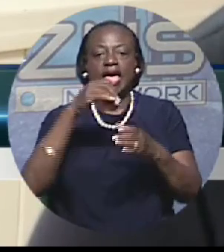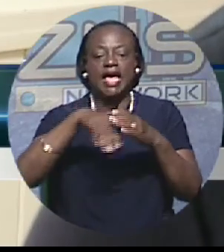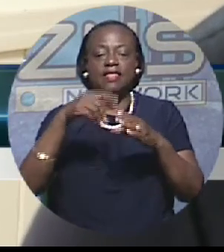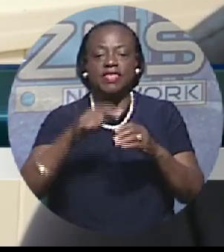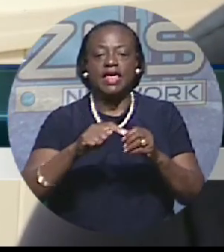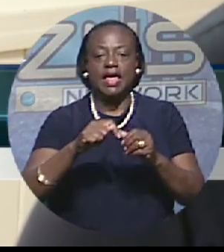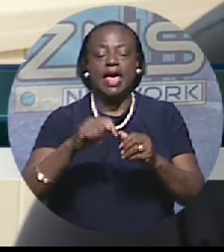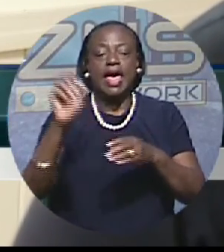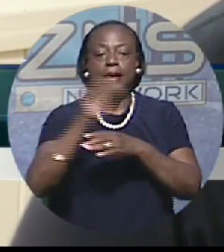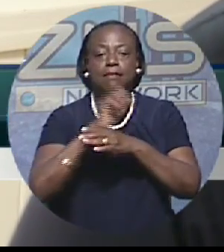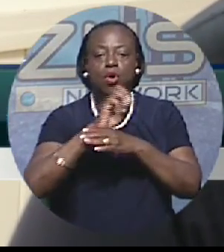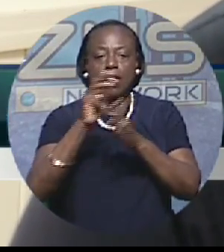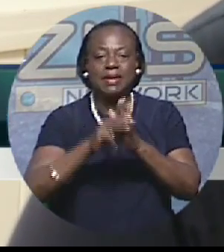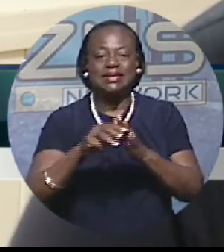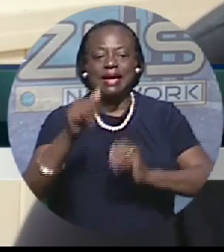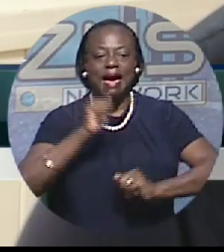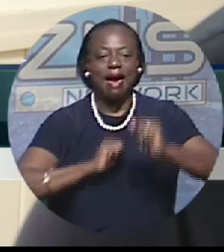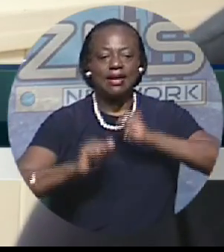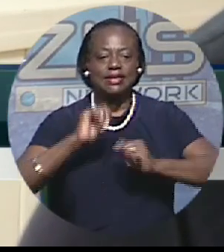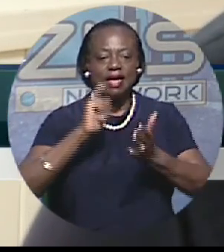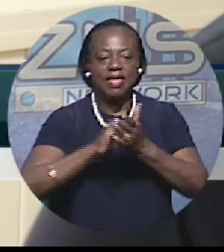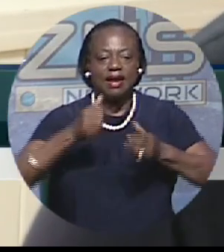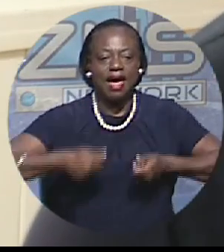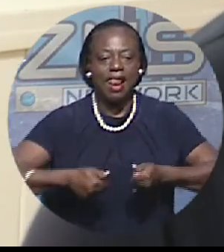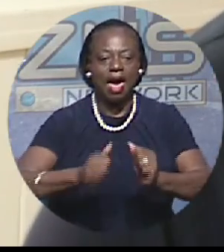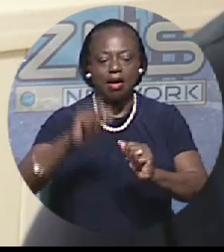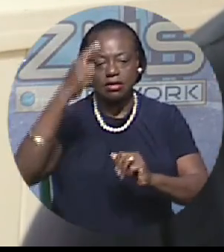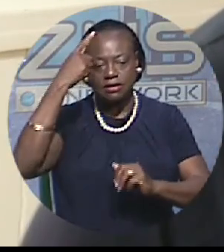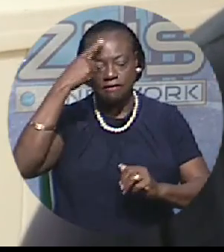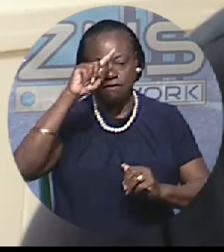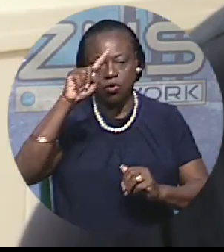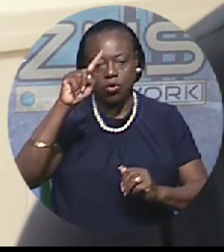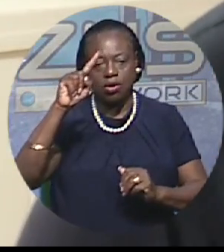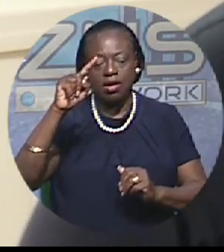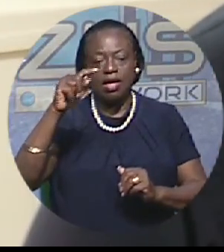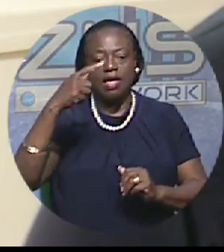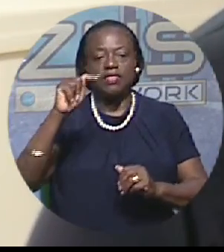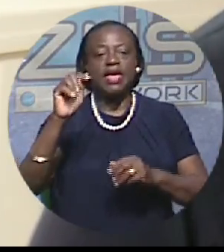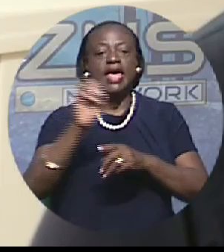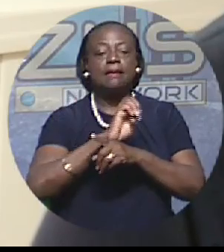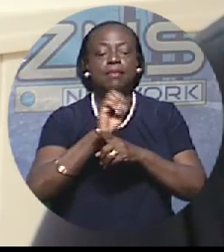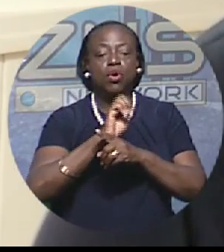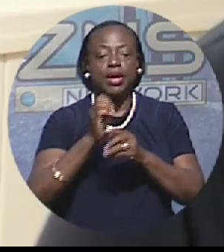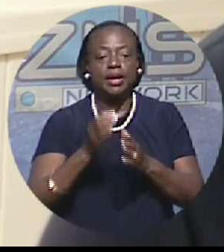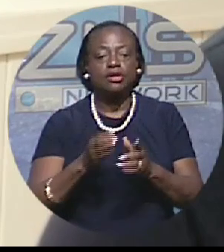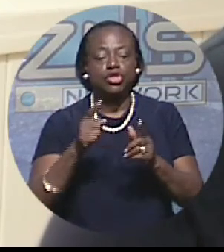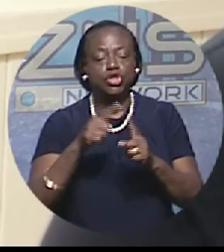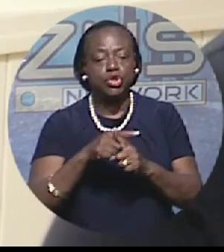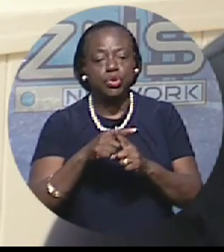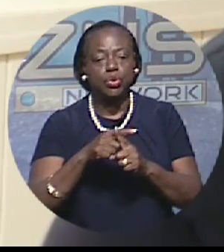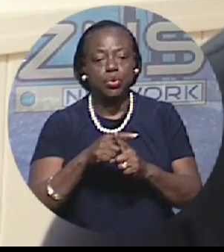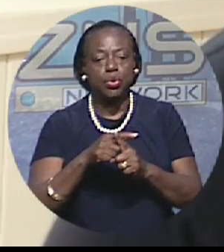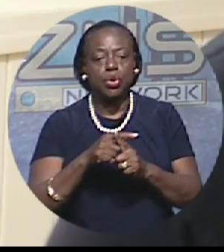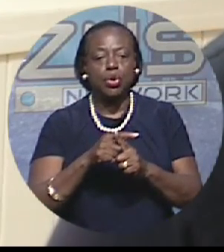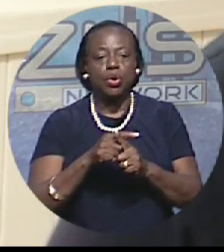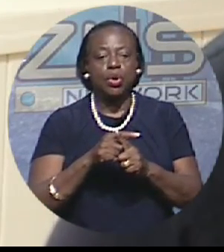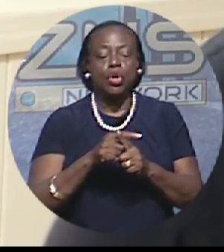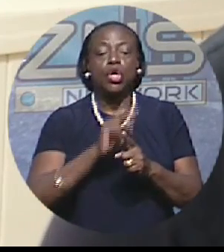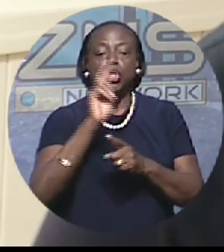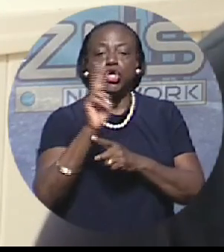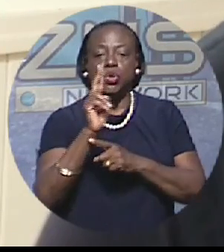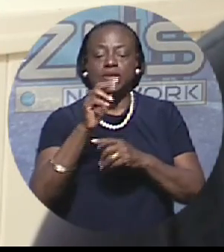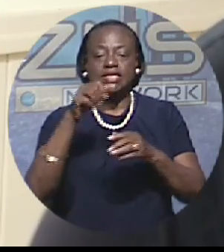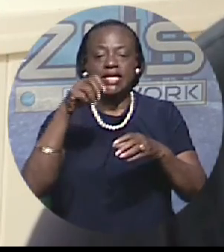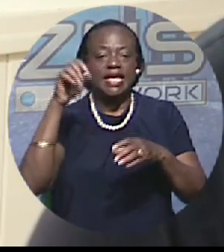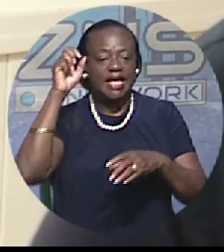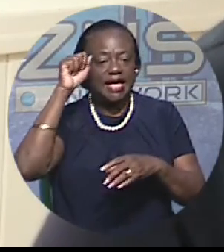that allows for an employer to terminate without cause or to even use its redundancy clause in